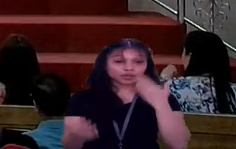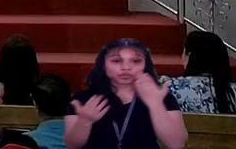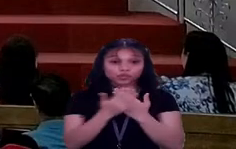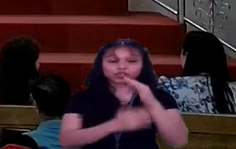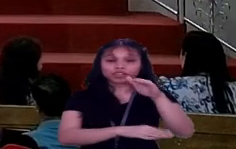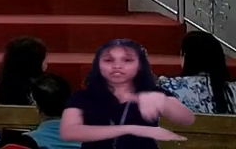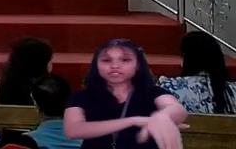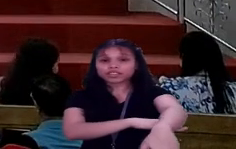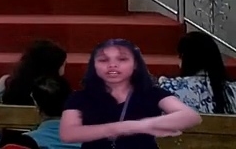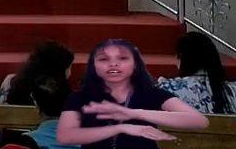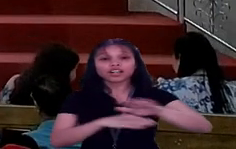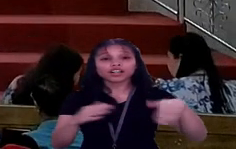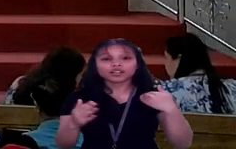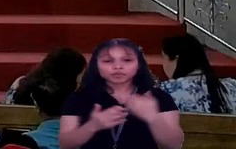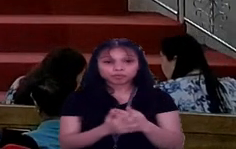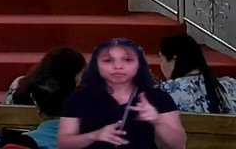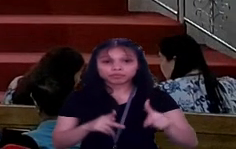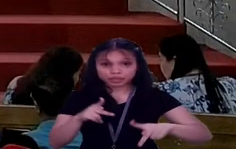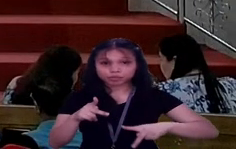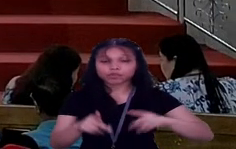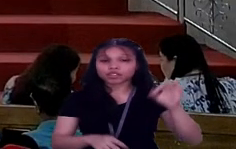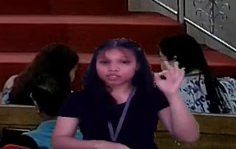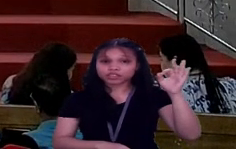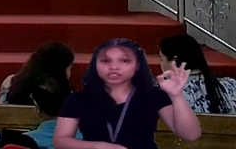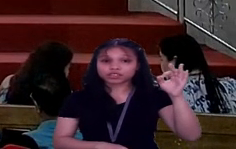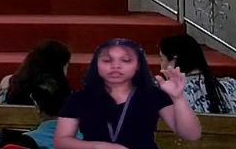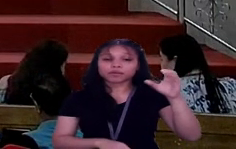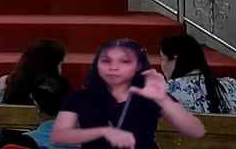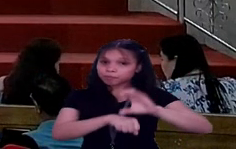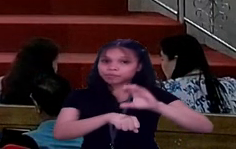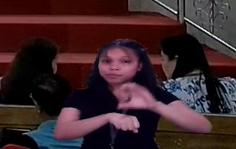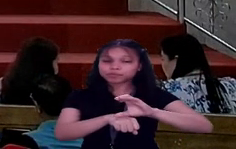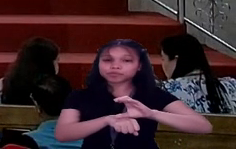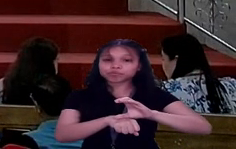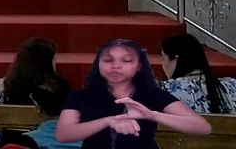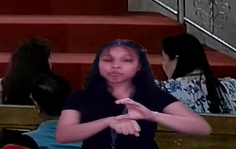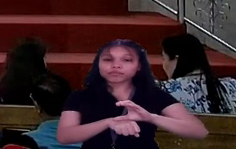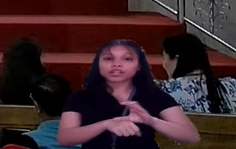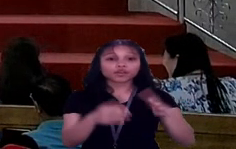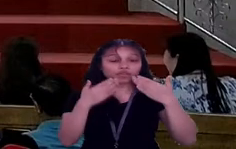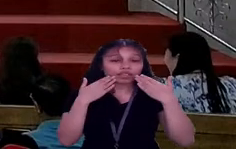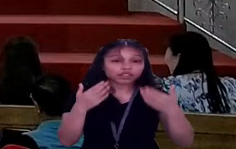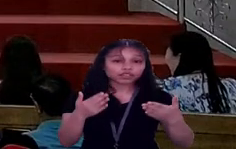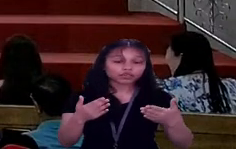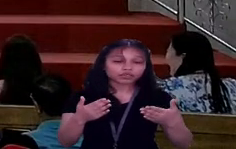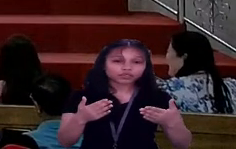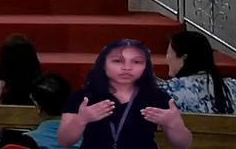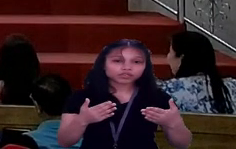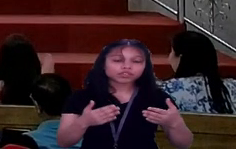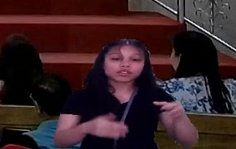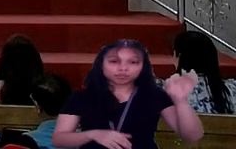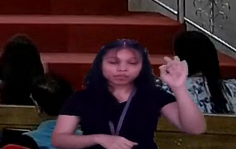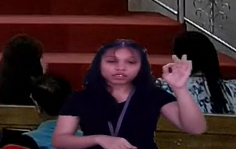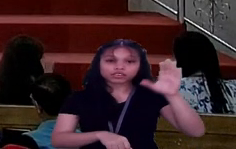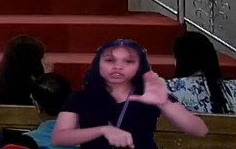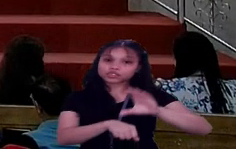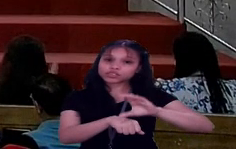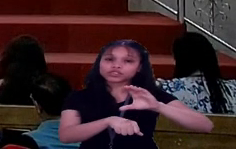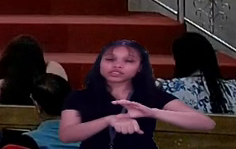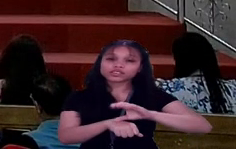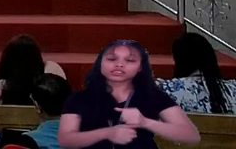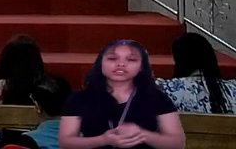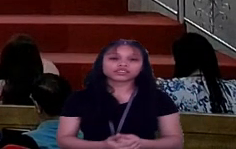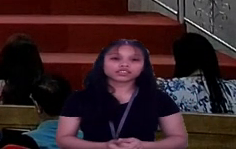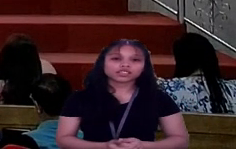Mayong gabi, Santa Dan, and good evening, brethren, pastors, and churches. First of all, I would just like to say thank you, pastors and brethren, churches,